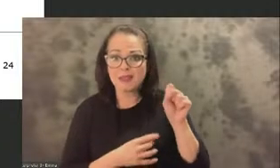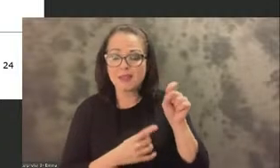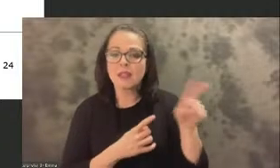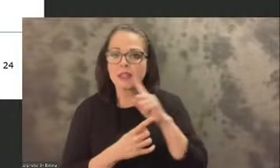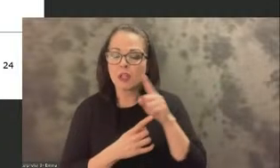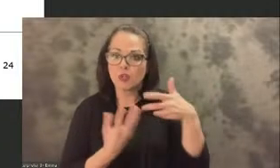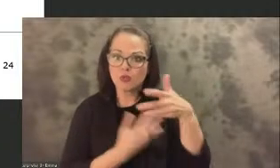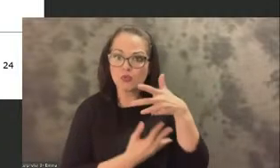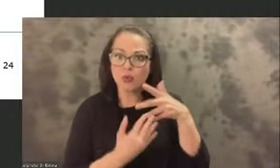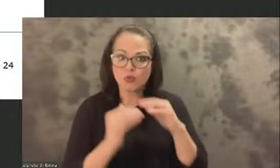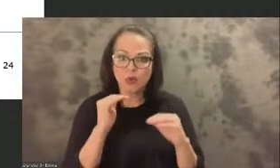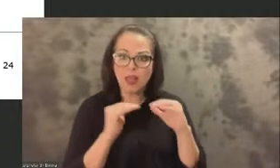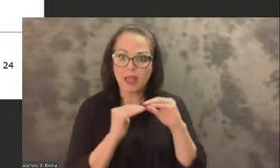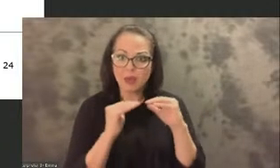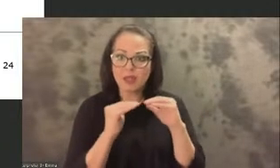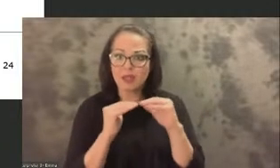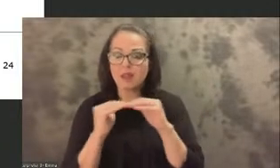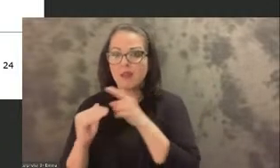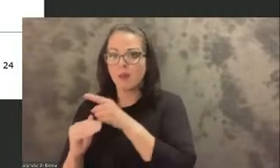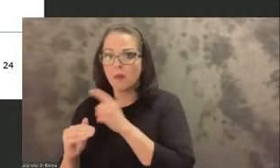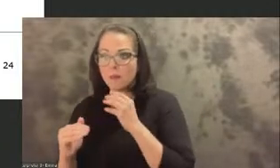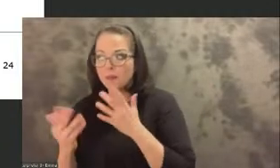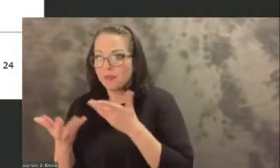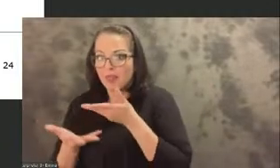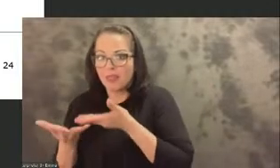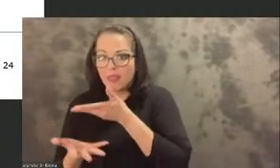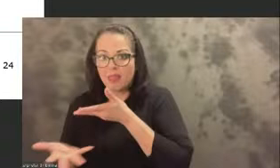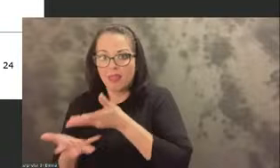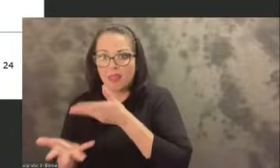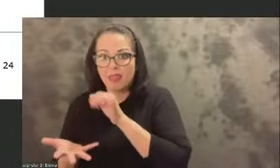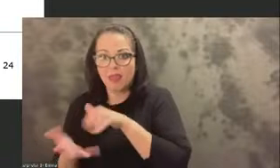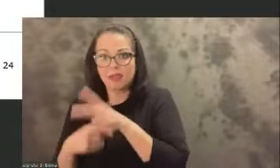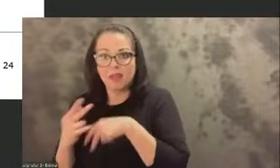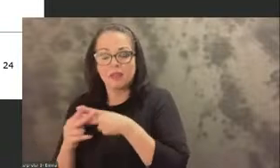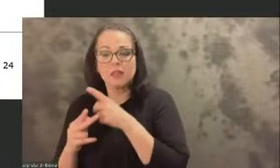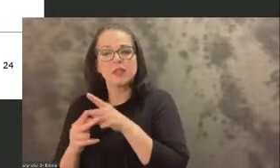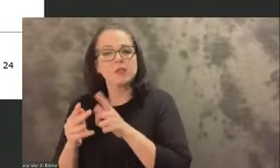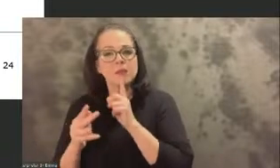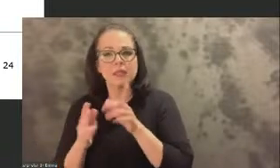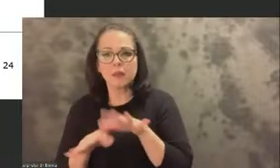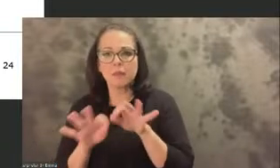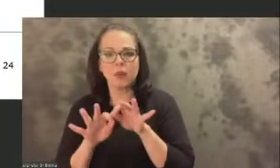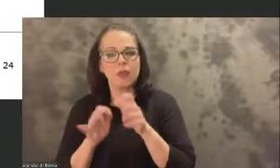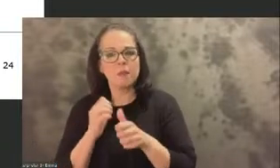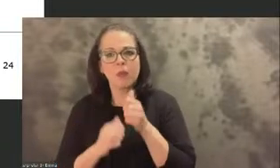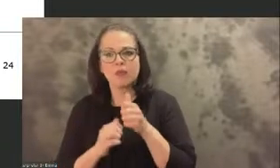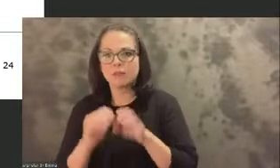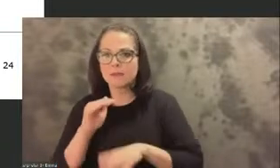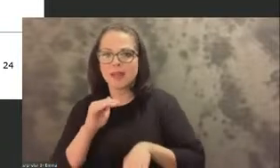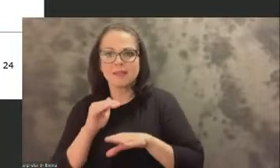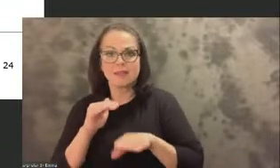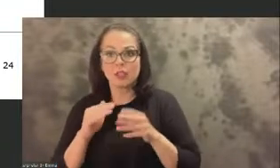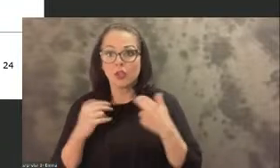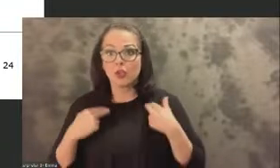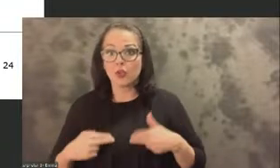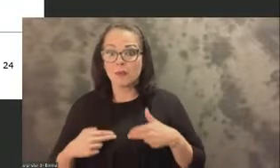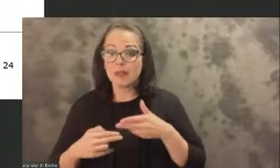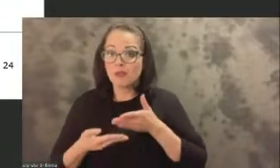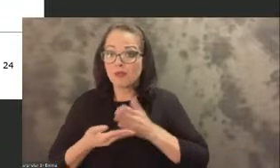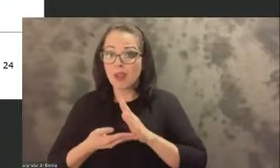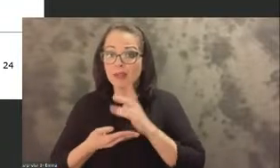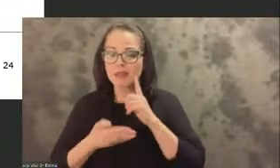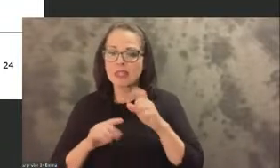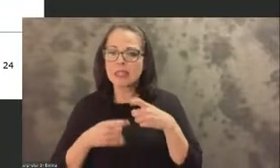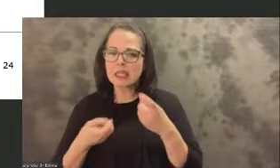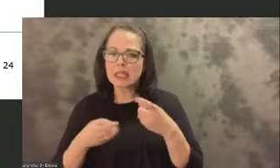equity. And it is really important that some of the most basic human rights, a place to rest, a chance to